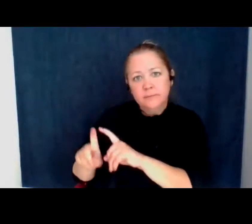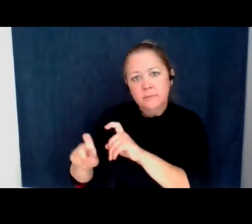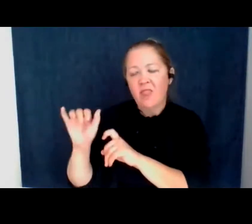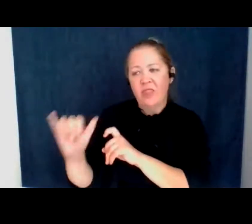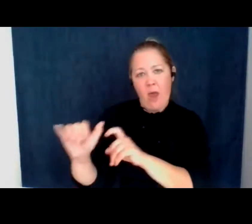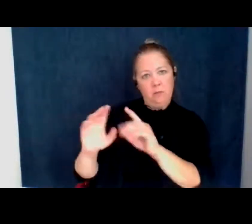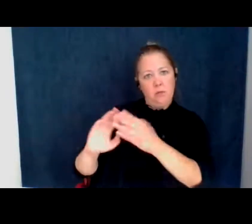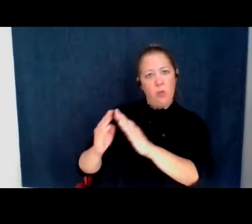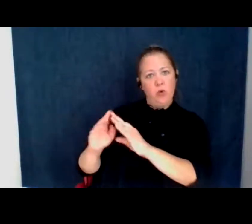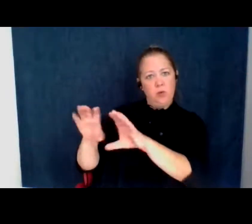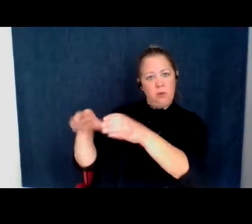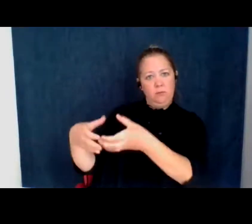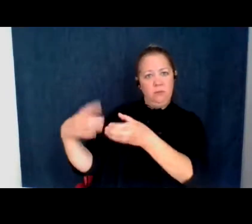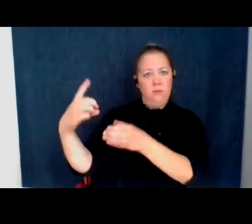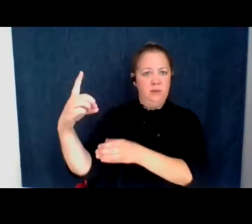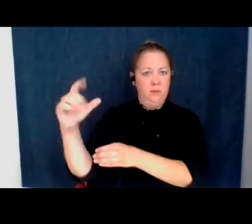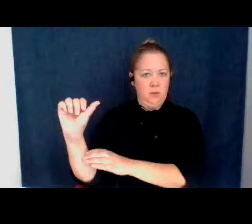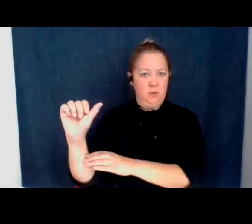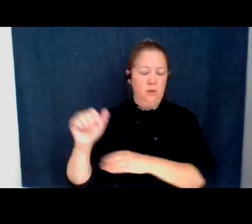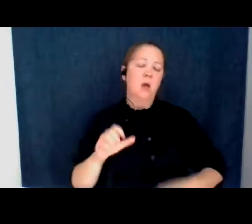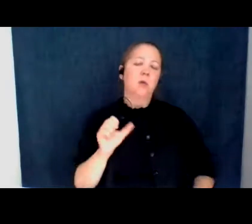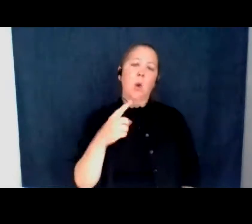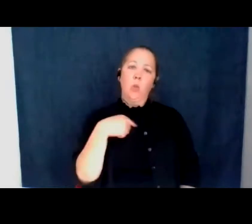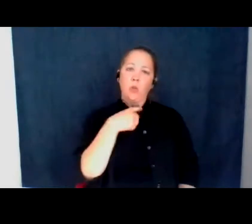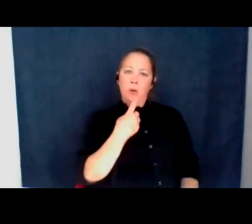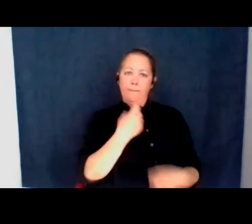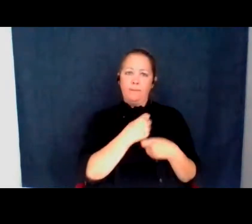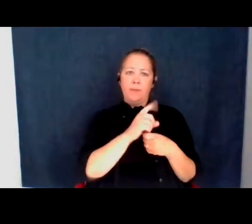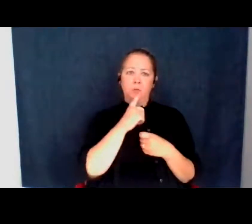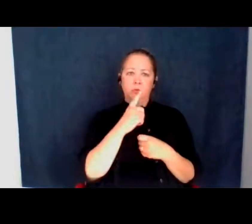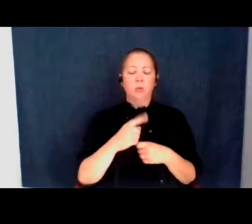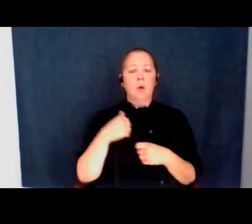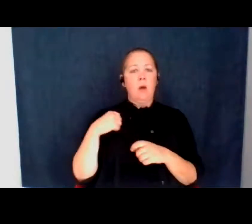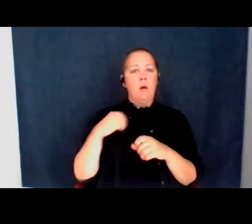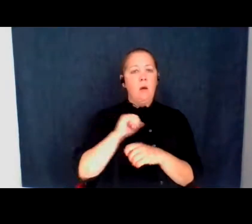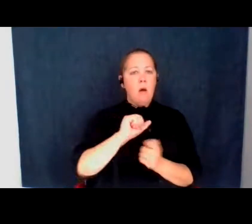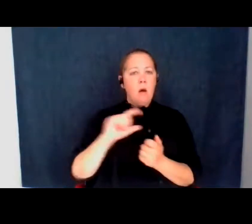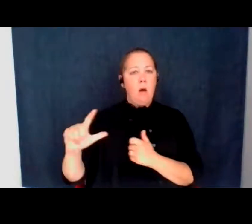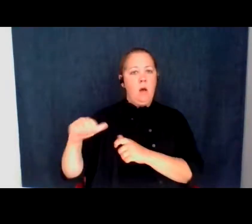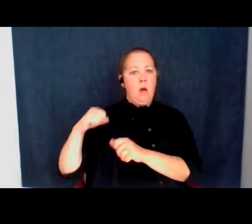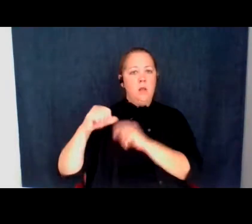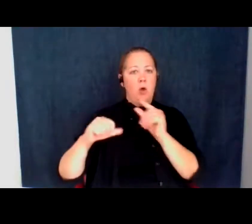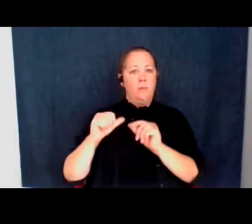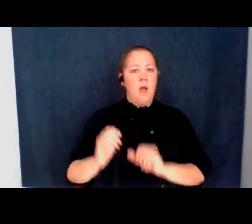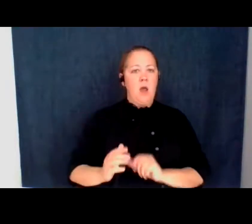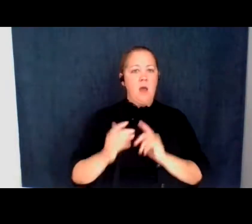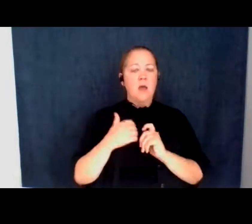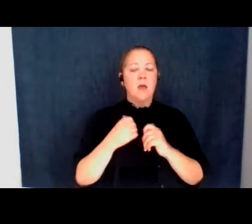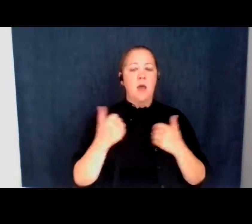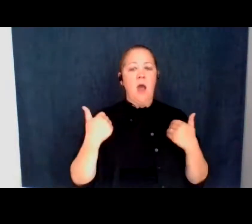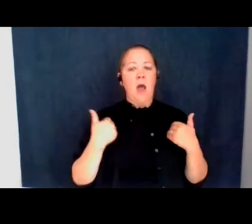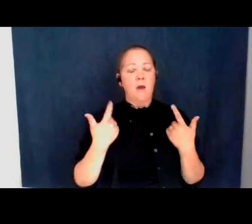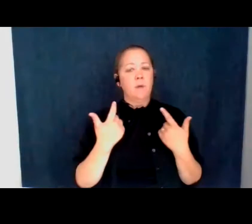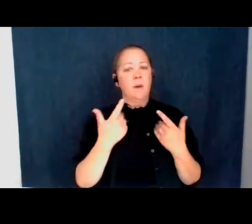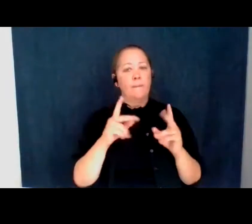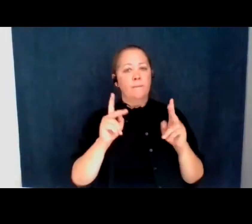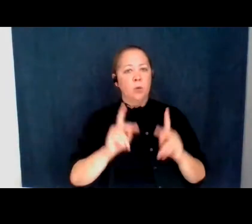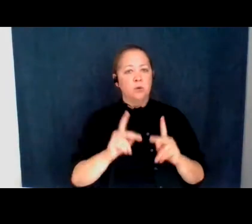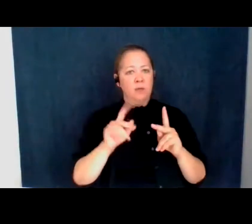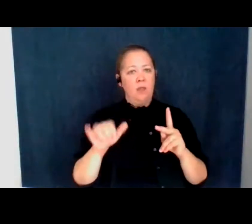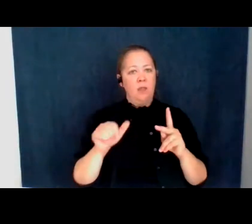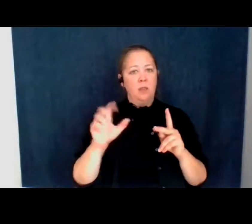alumni that they should include a person or persons with disabilities from the start and design of their project. So this workshop was open